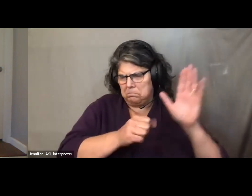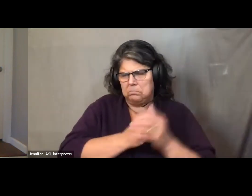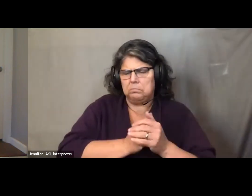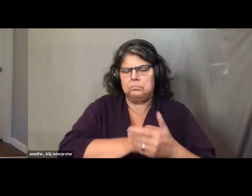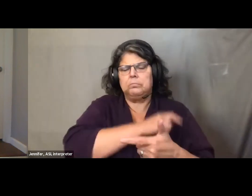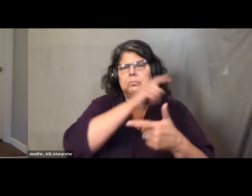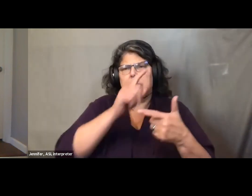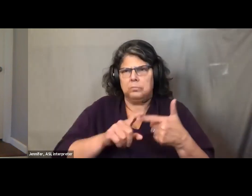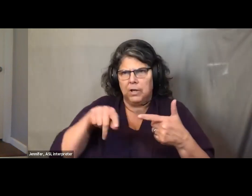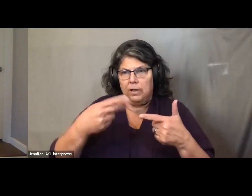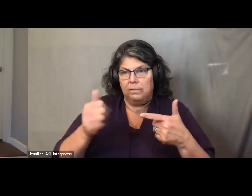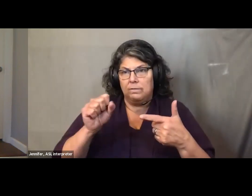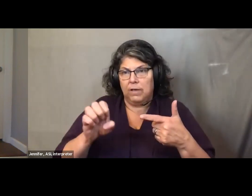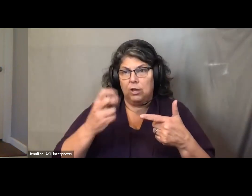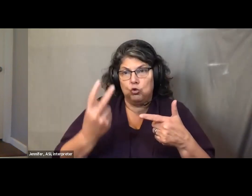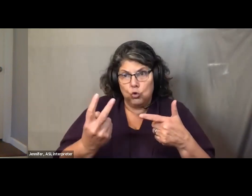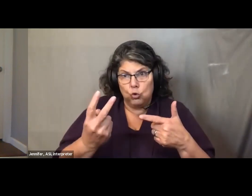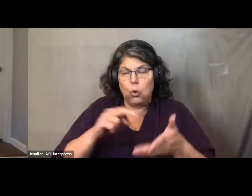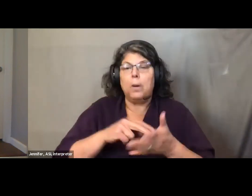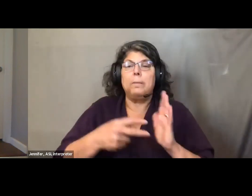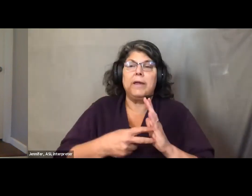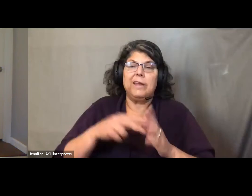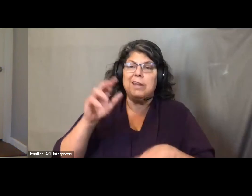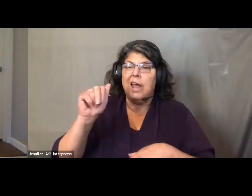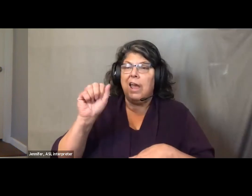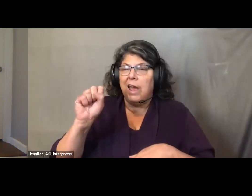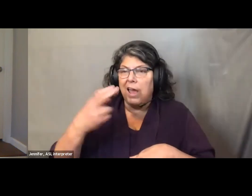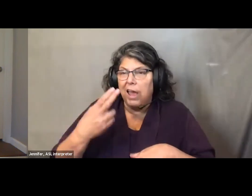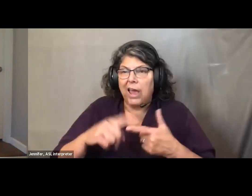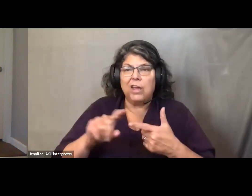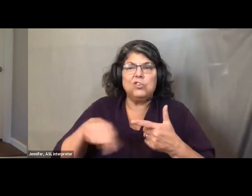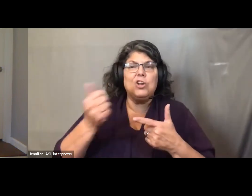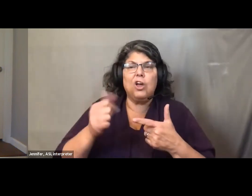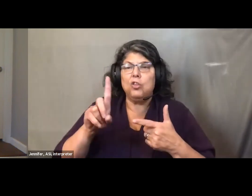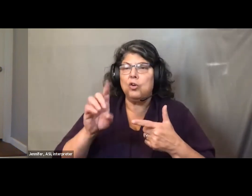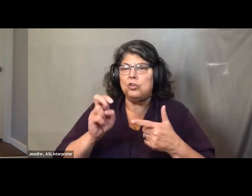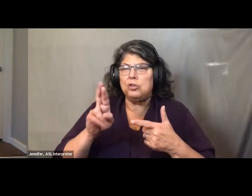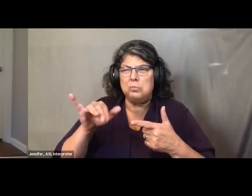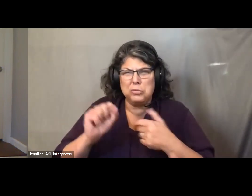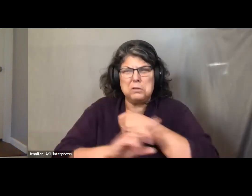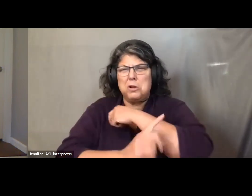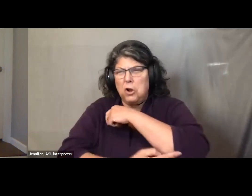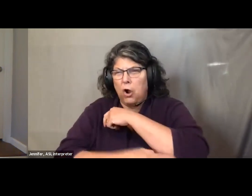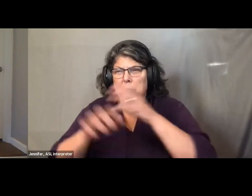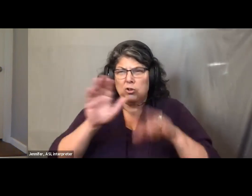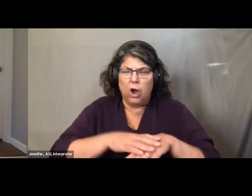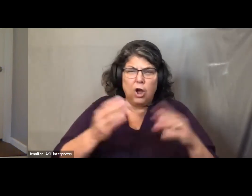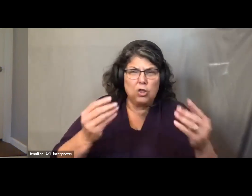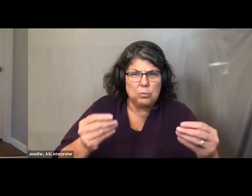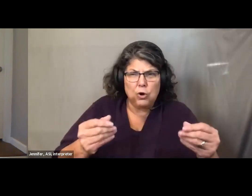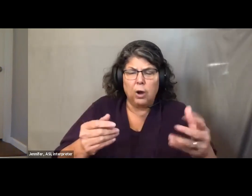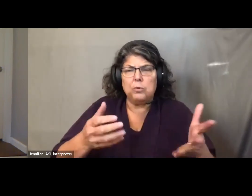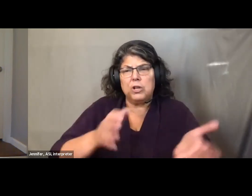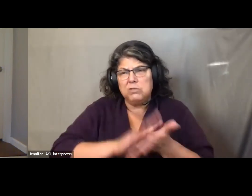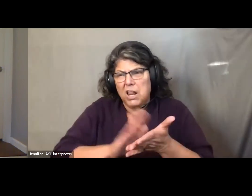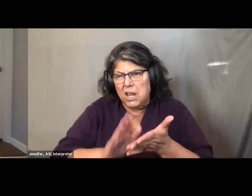the debris removal, so removing the ash and remaining debris from the property, that you have a choice